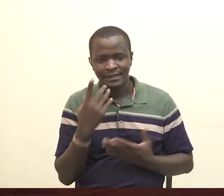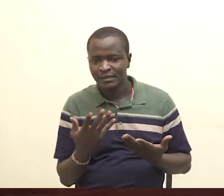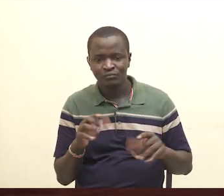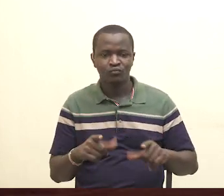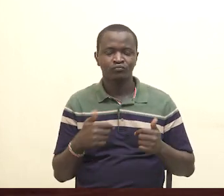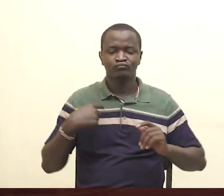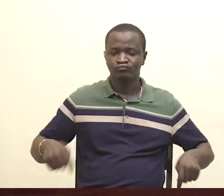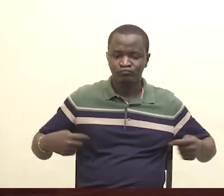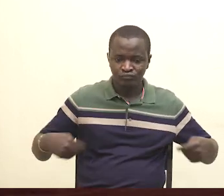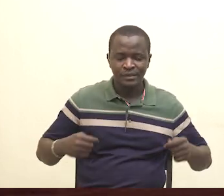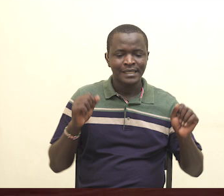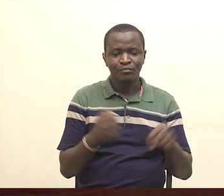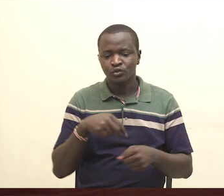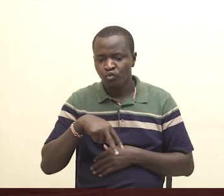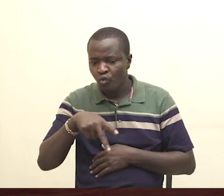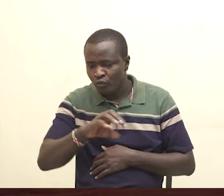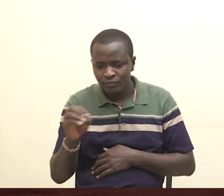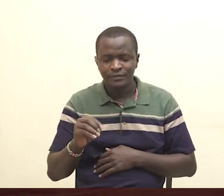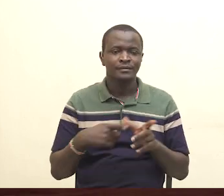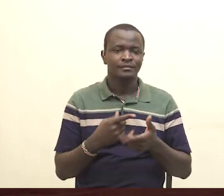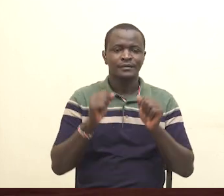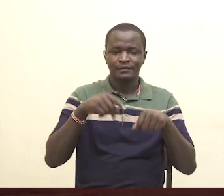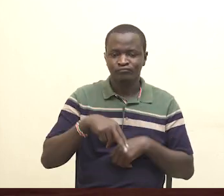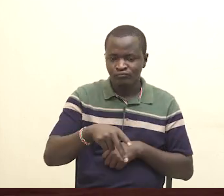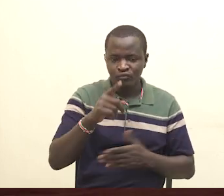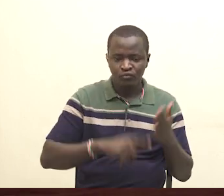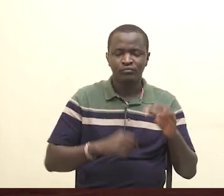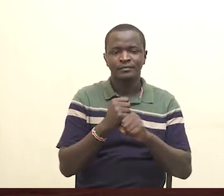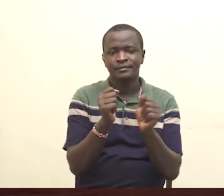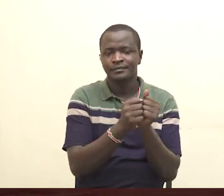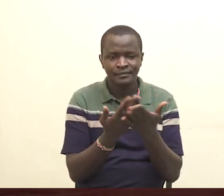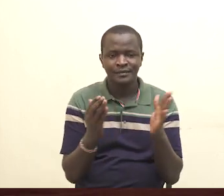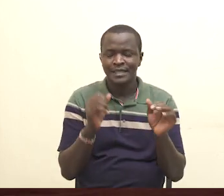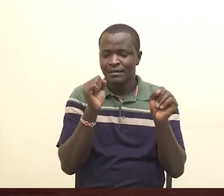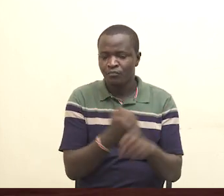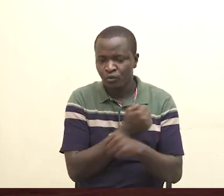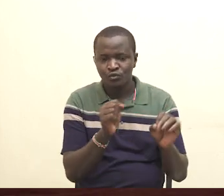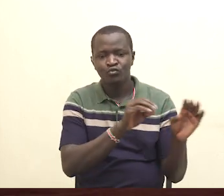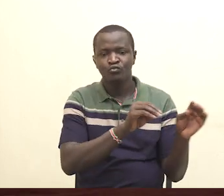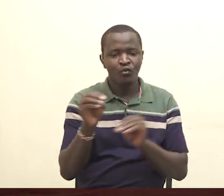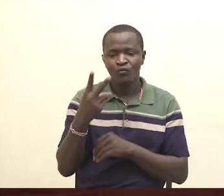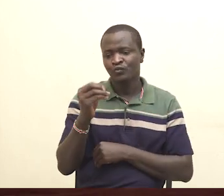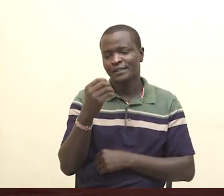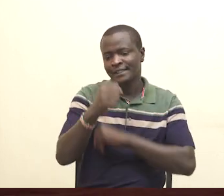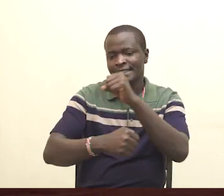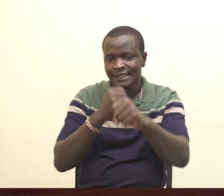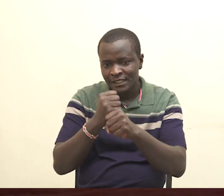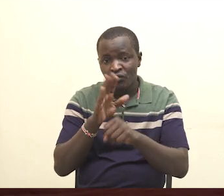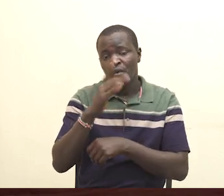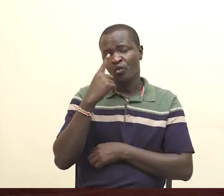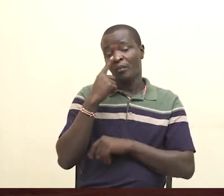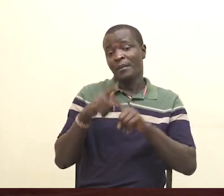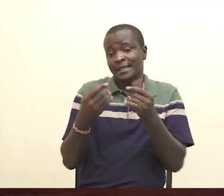hand. Let's say wheelchairs. There are people who could not even walk. They could just crawl in the house. They could not even move